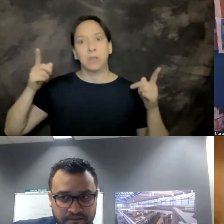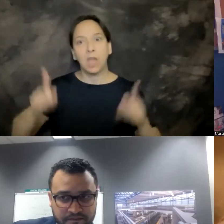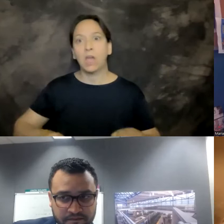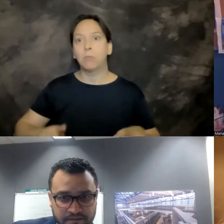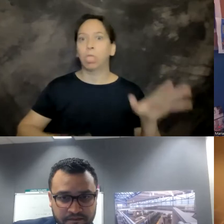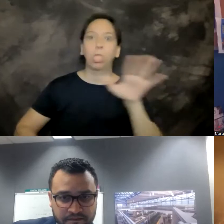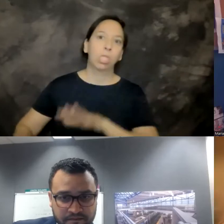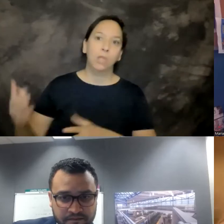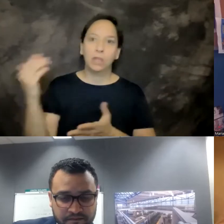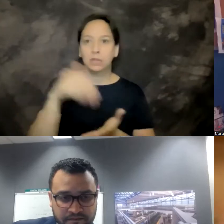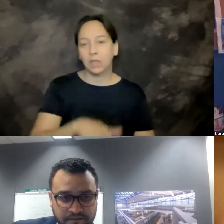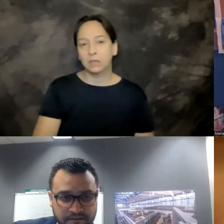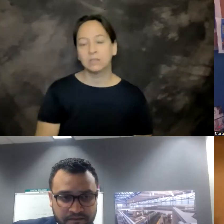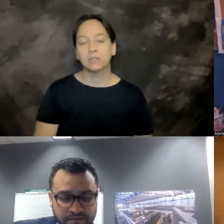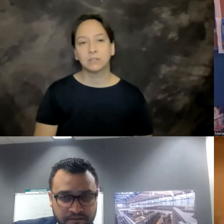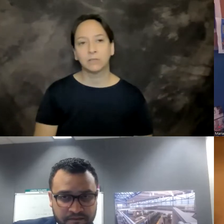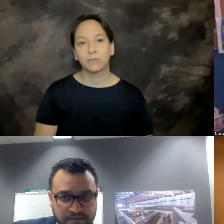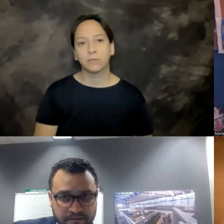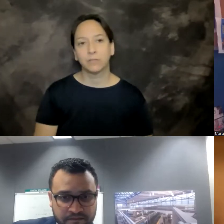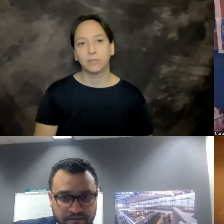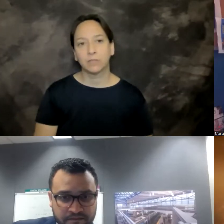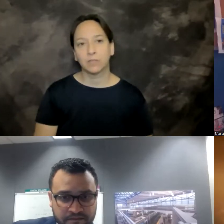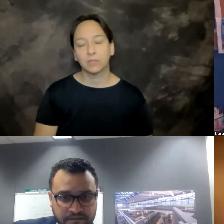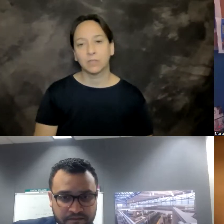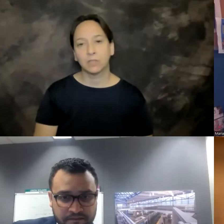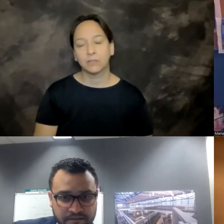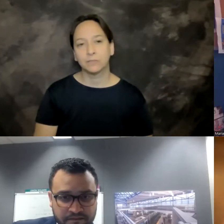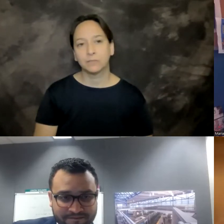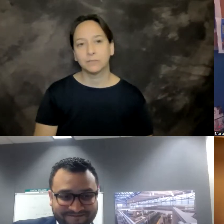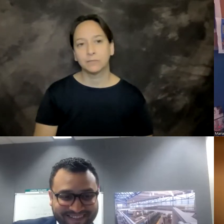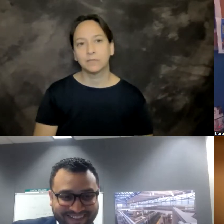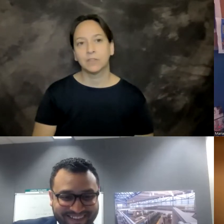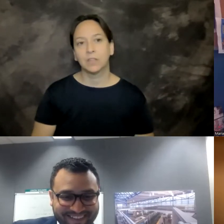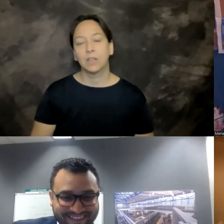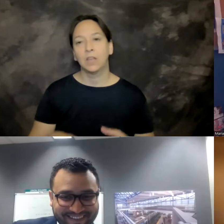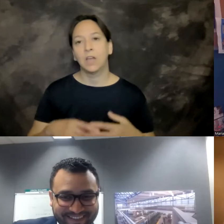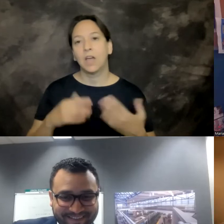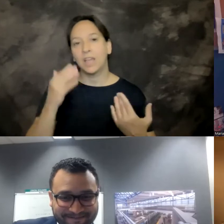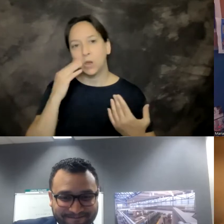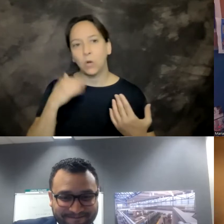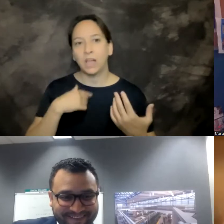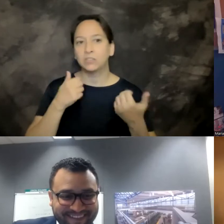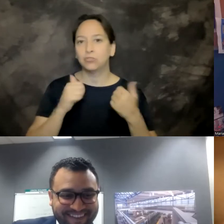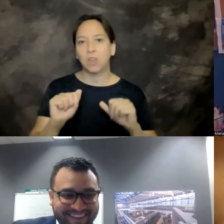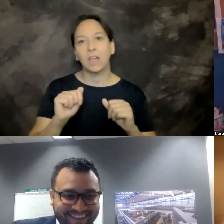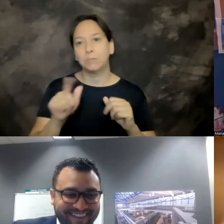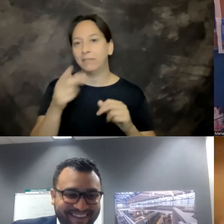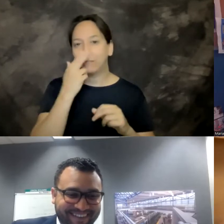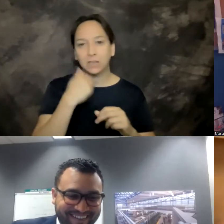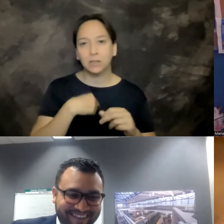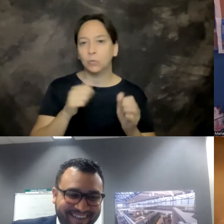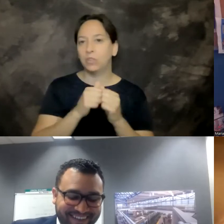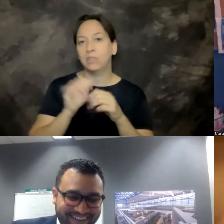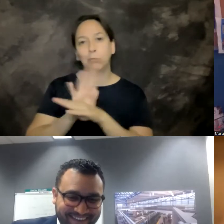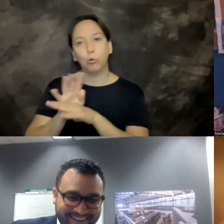Elm Street goes again. And all kidding is, I tried to joke, but it didn't work because I really am not able to be a little humorous on this one.